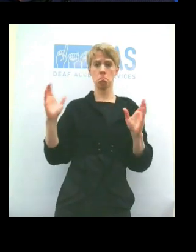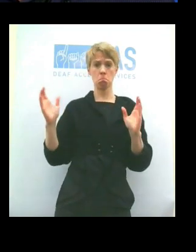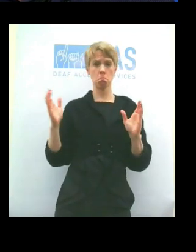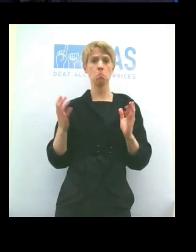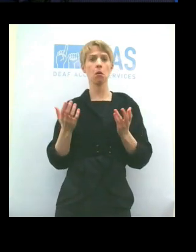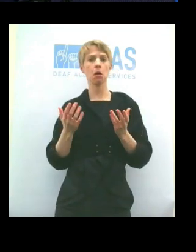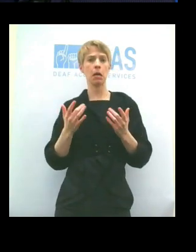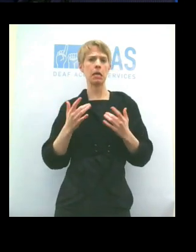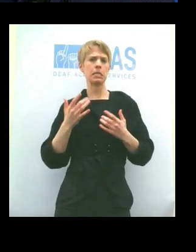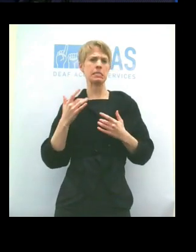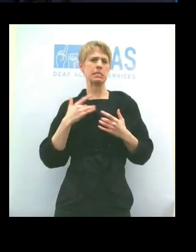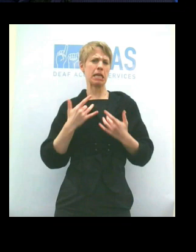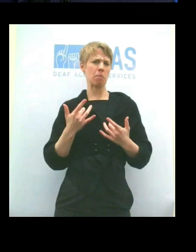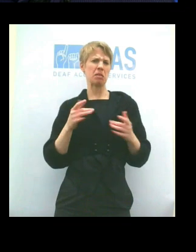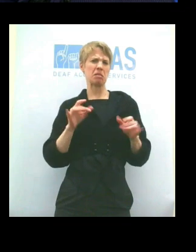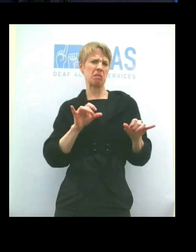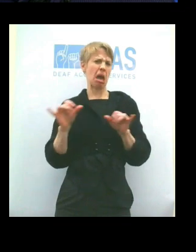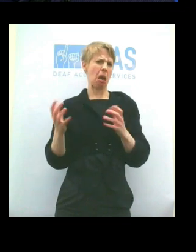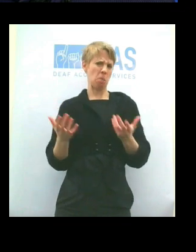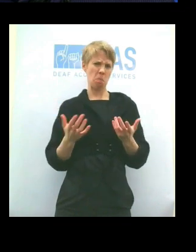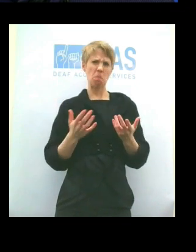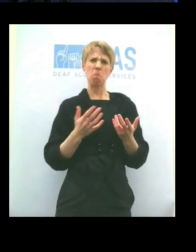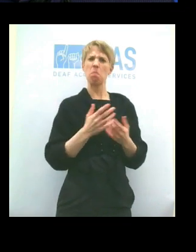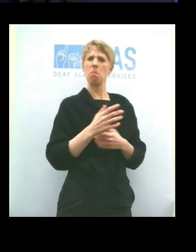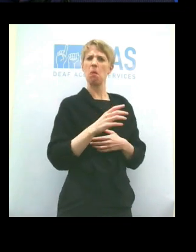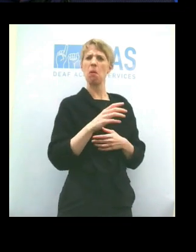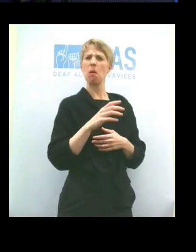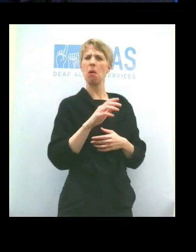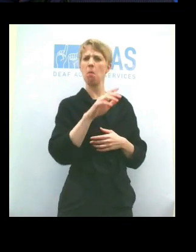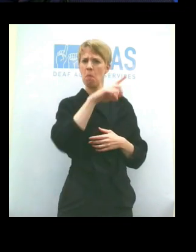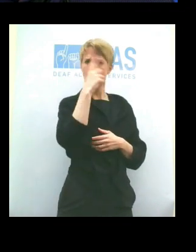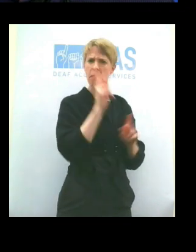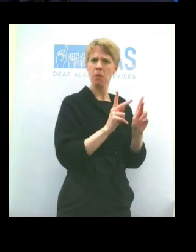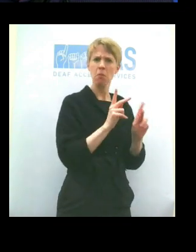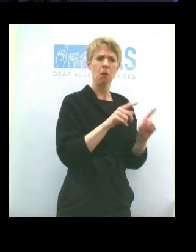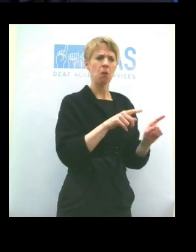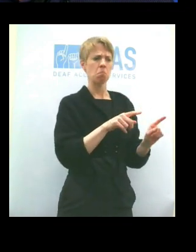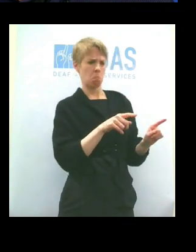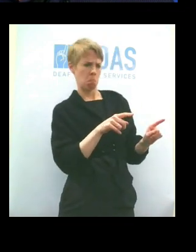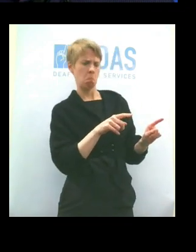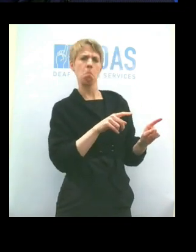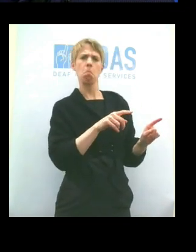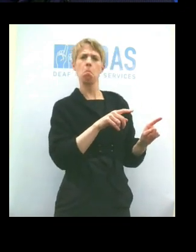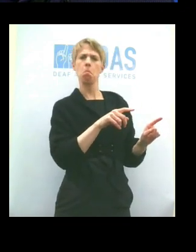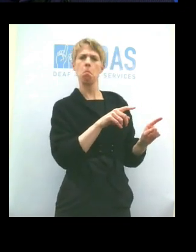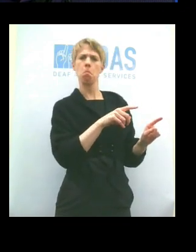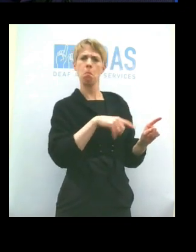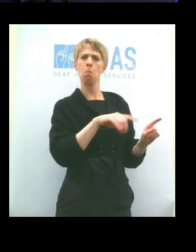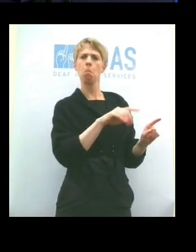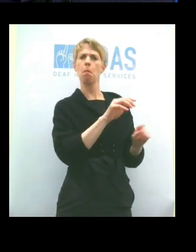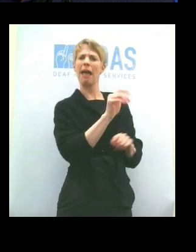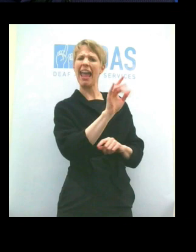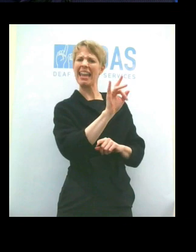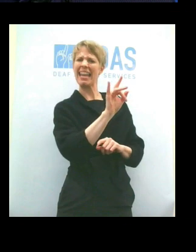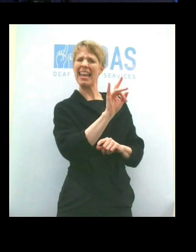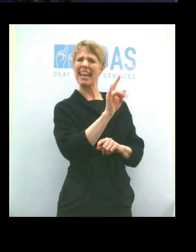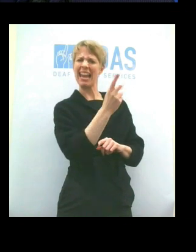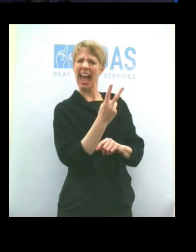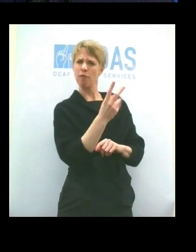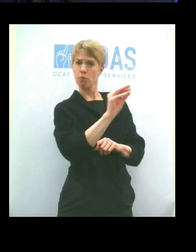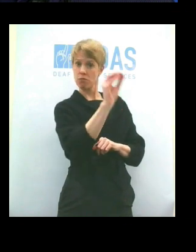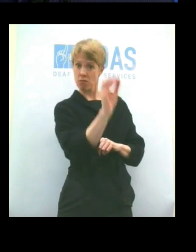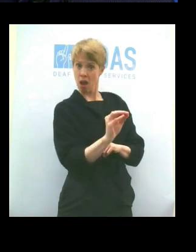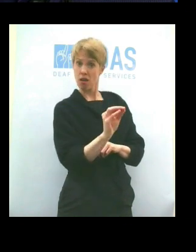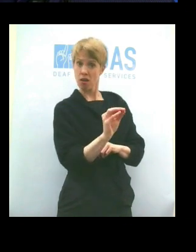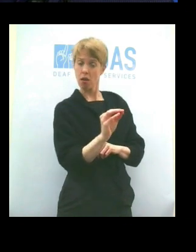changes. The percentage of blacks or African Americans has pretty much stabilized at 18.5%. For a while there, it was nearly